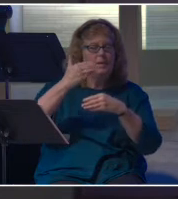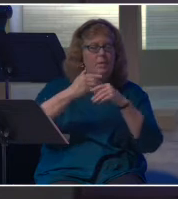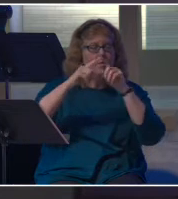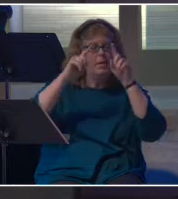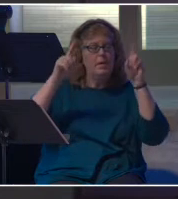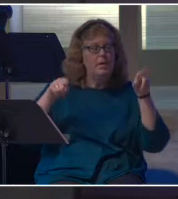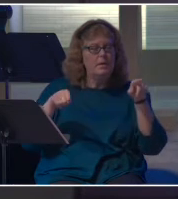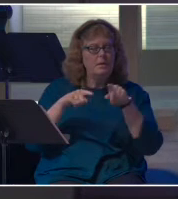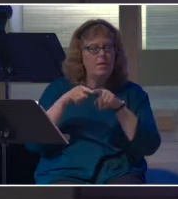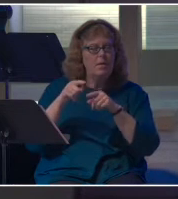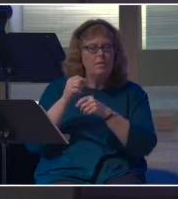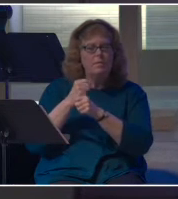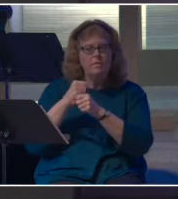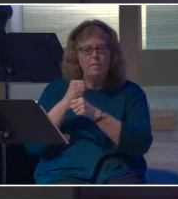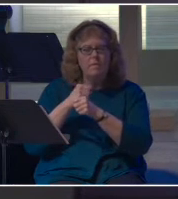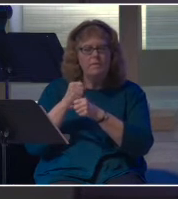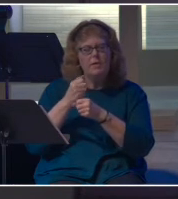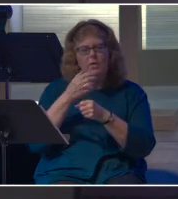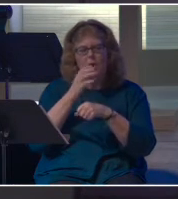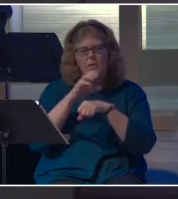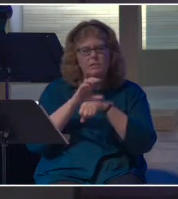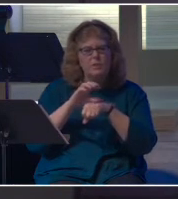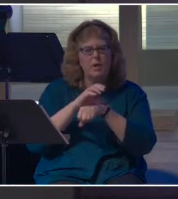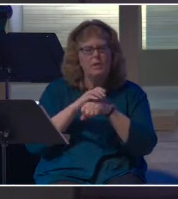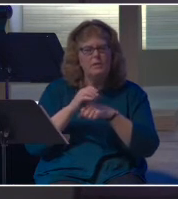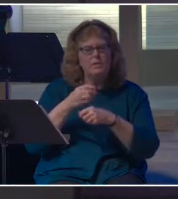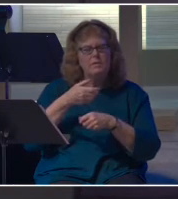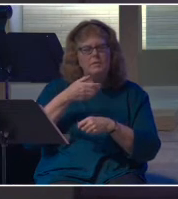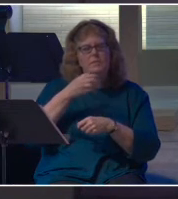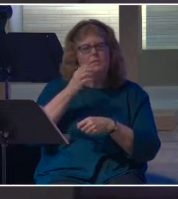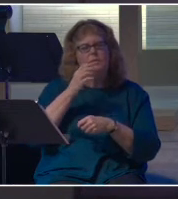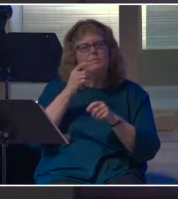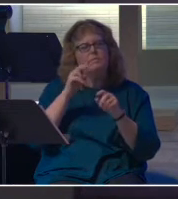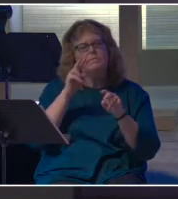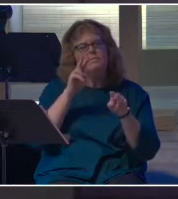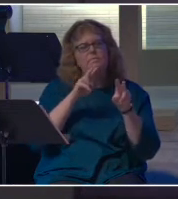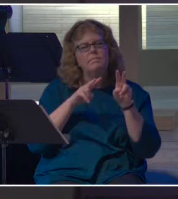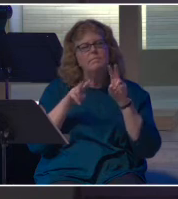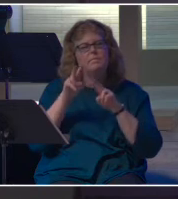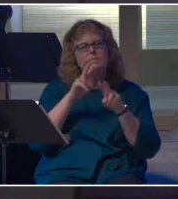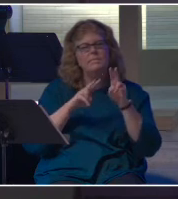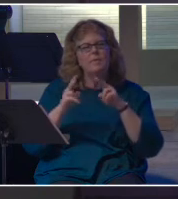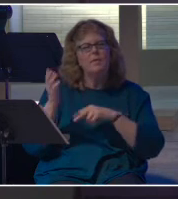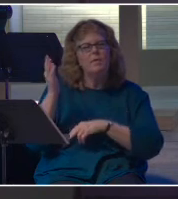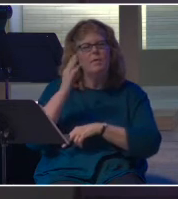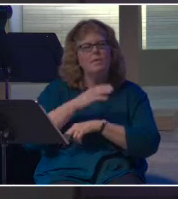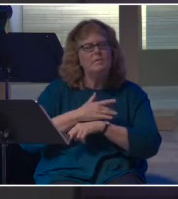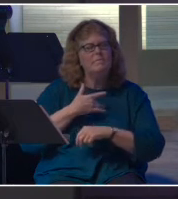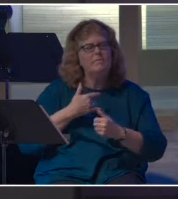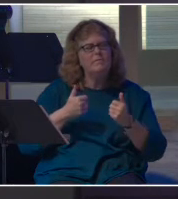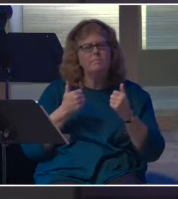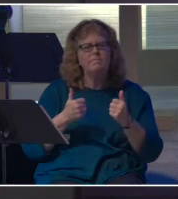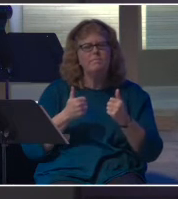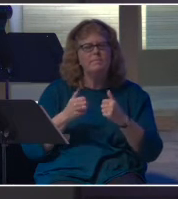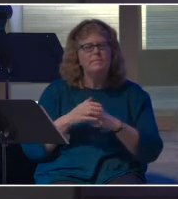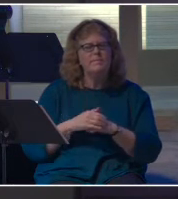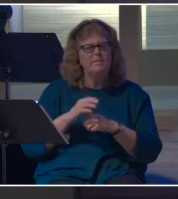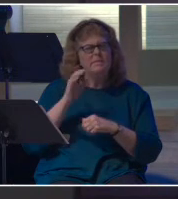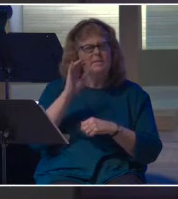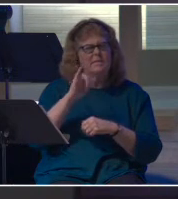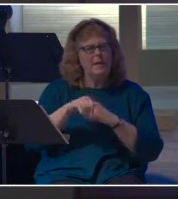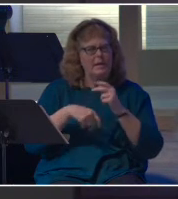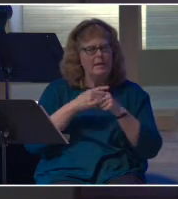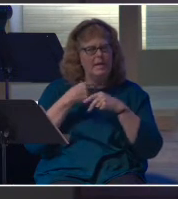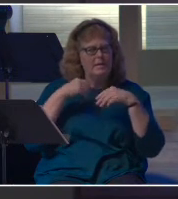hot cup of coffee or cocoa, you could just sit there and the whole day would go by and you'd feel great. You know that type of